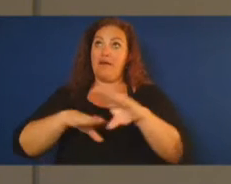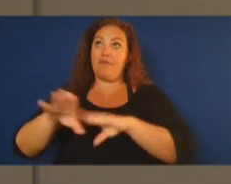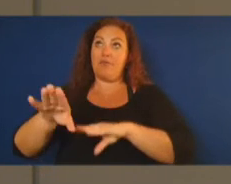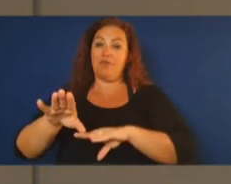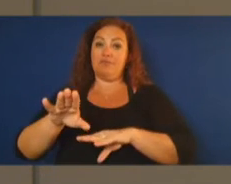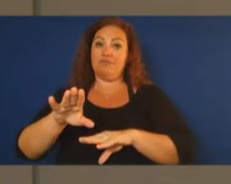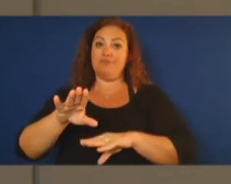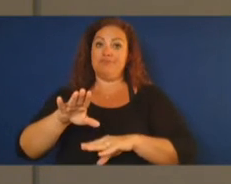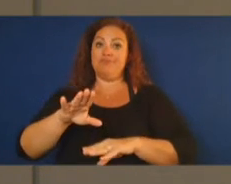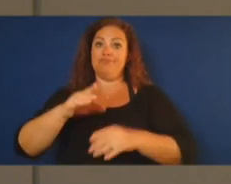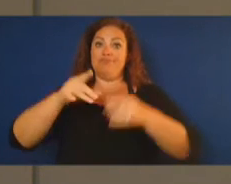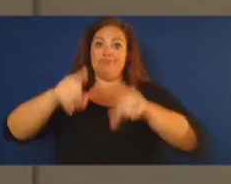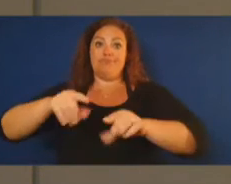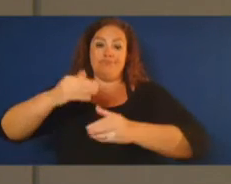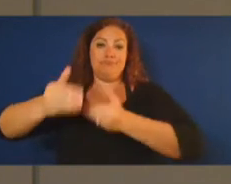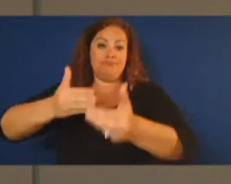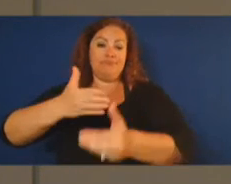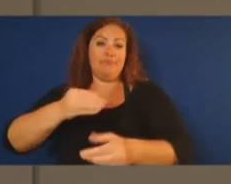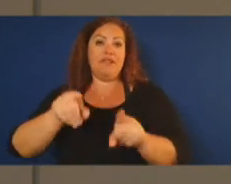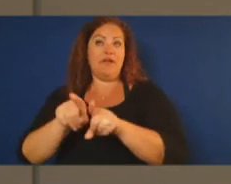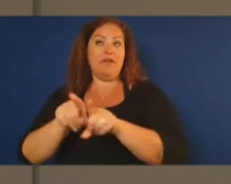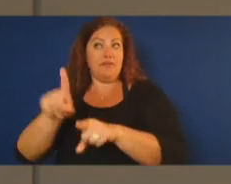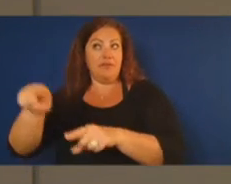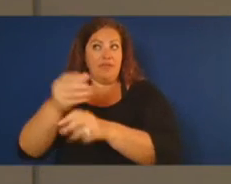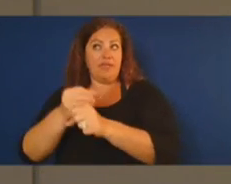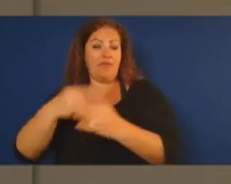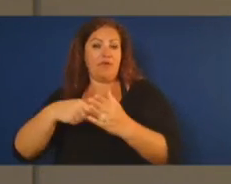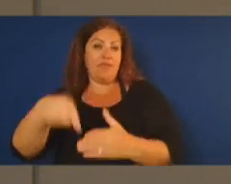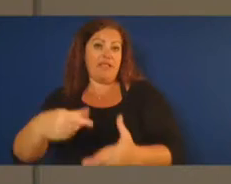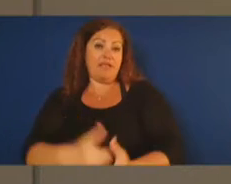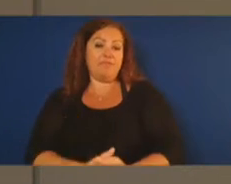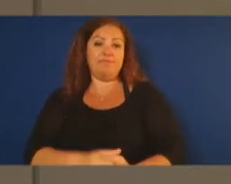sure also that they get what they need